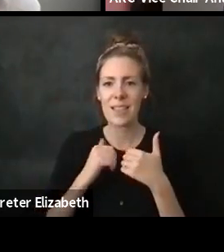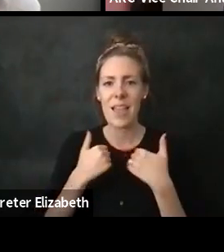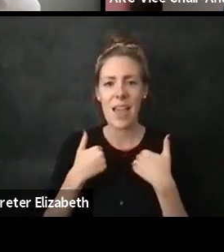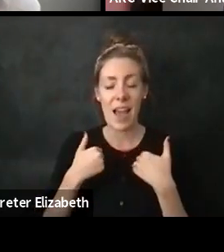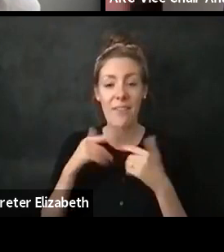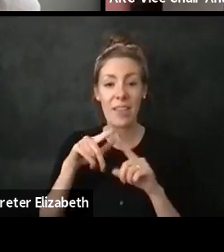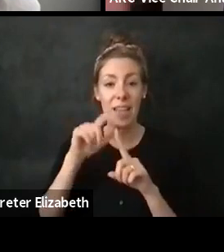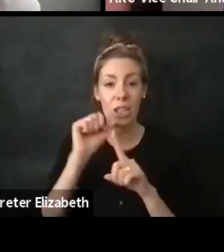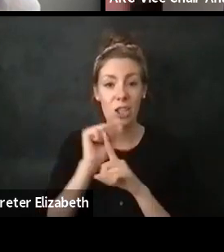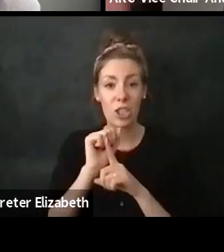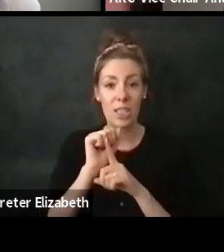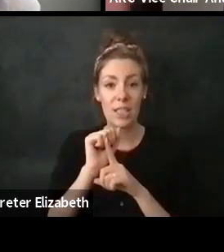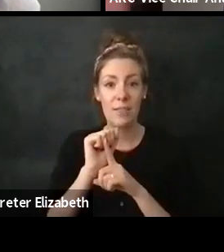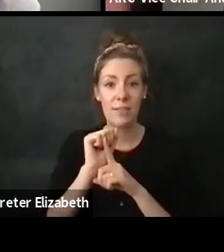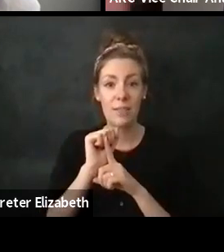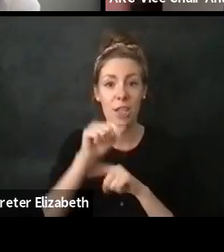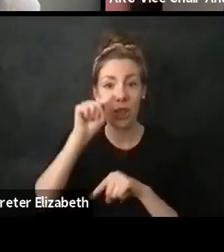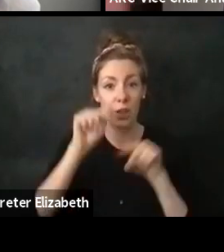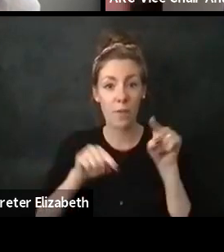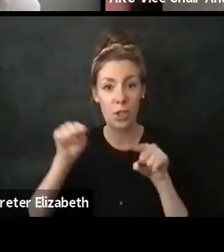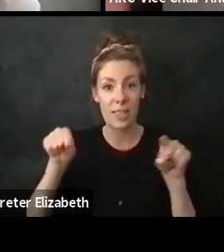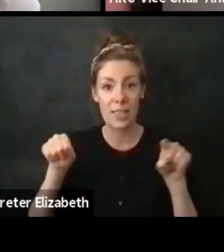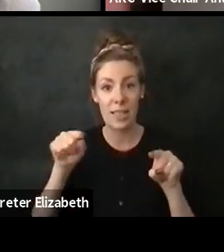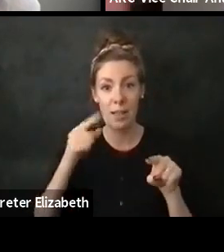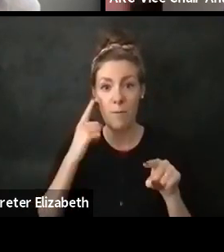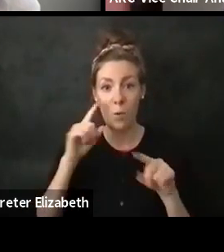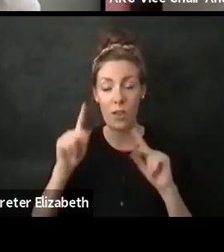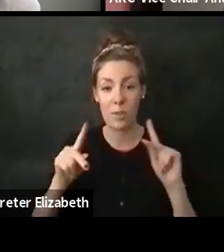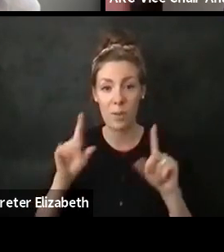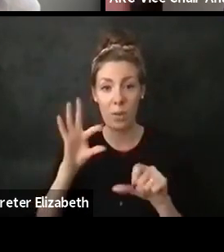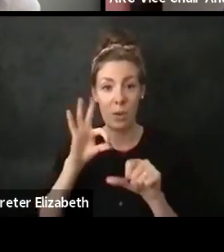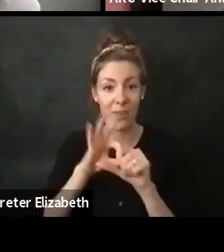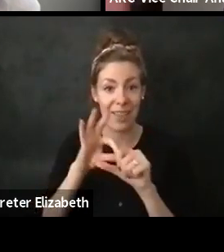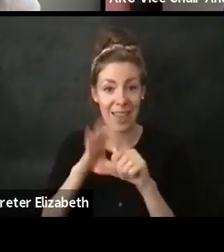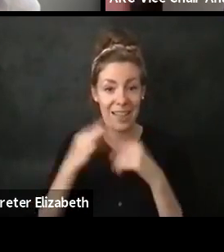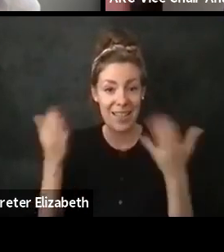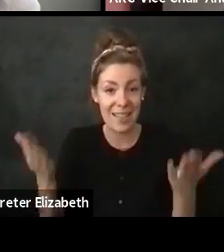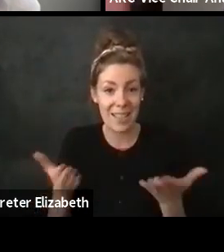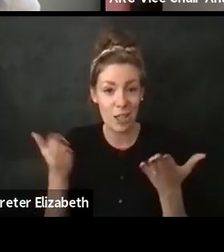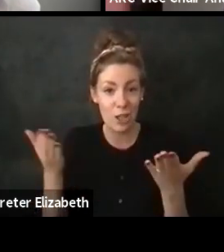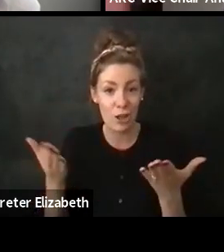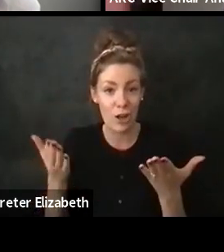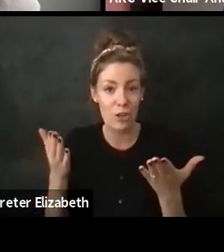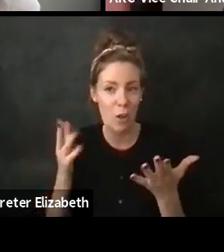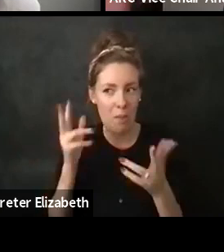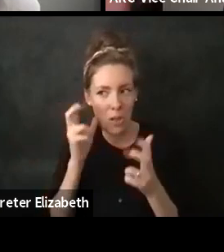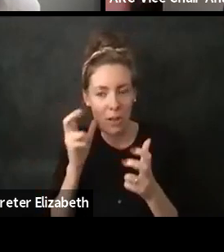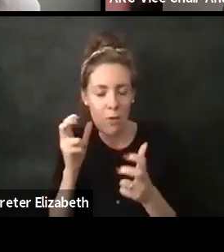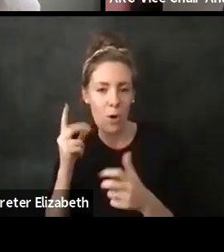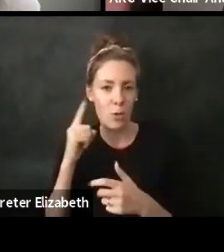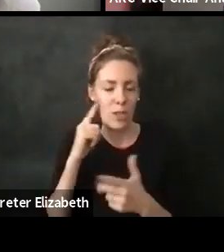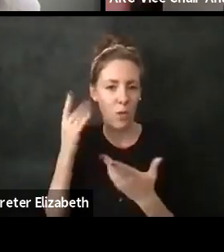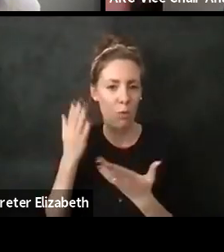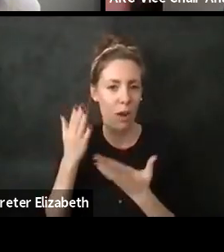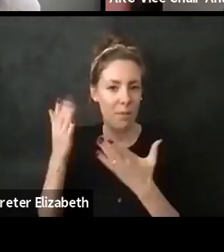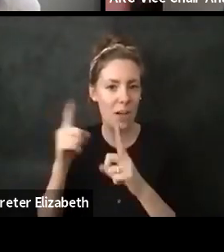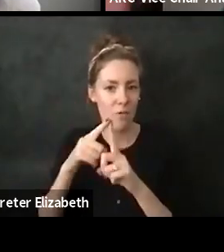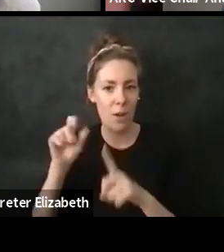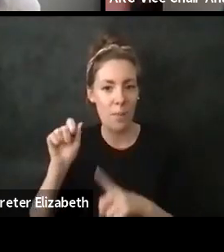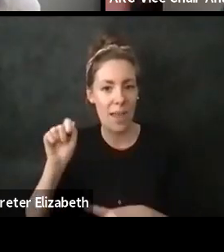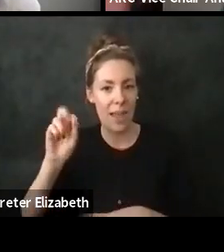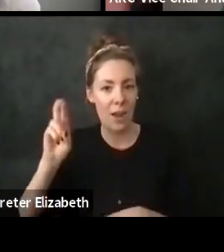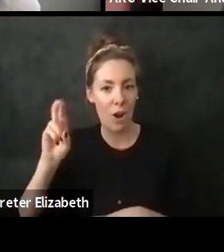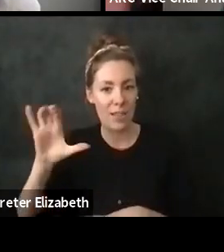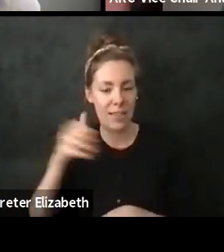diversity in our elected officials? And so I'm really looking forward to hearing recommendations from the ARC that actually empowers communities